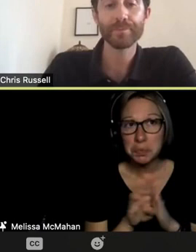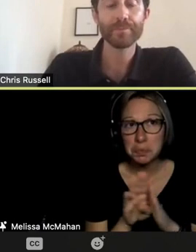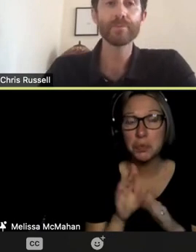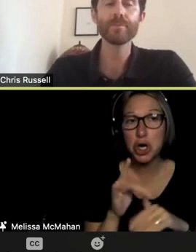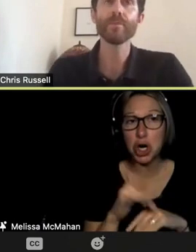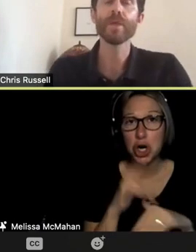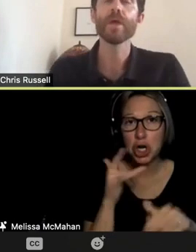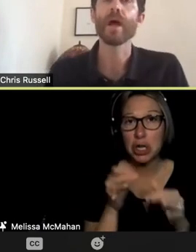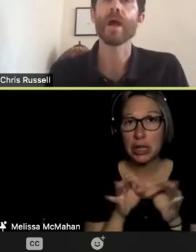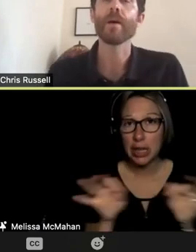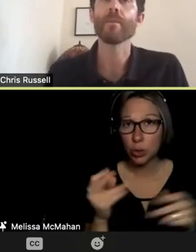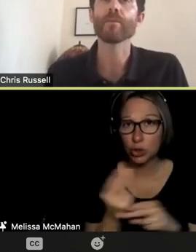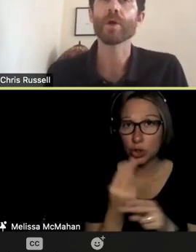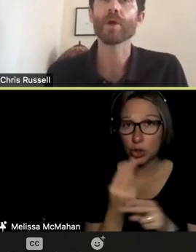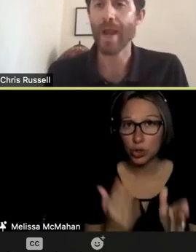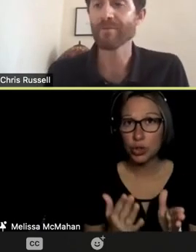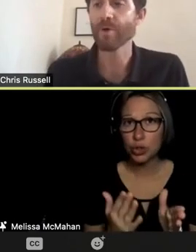users